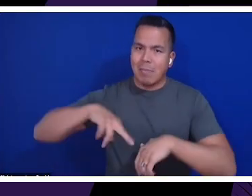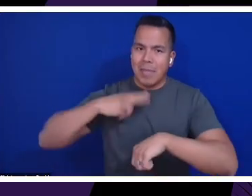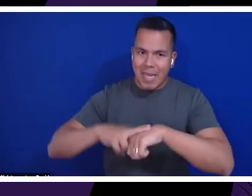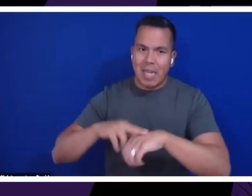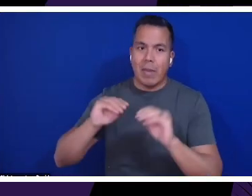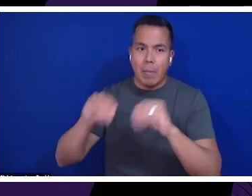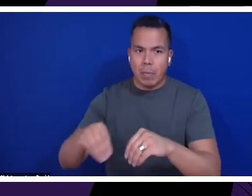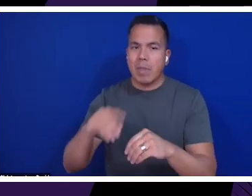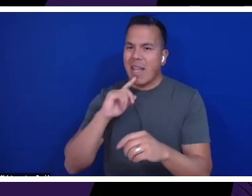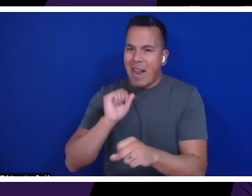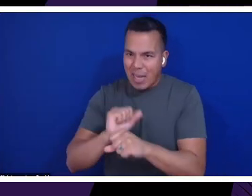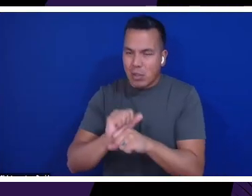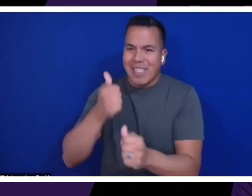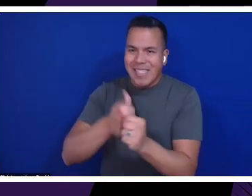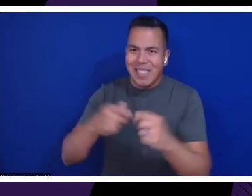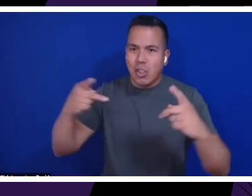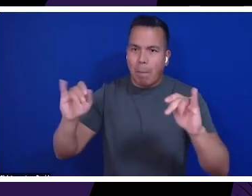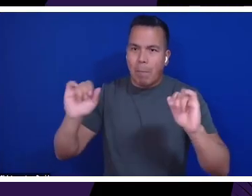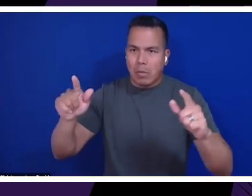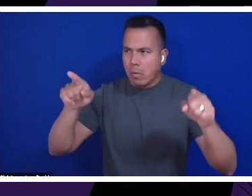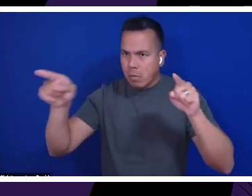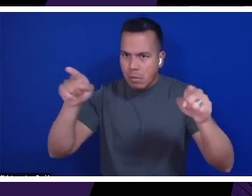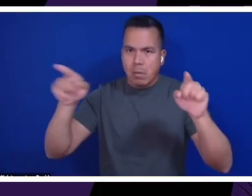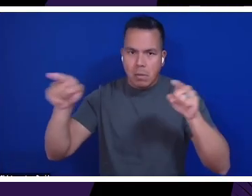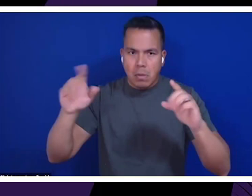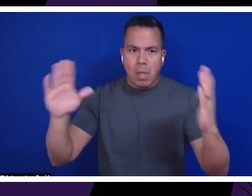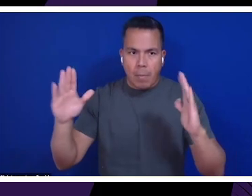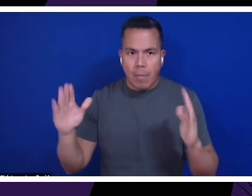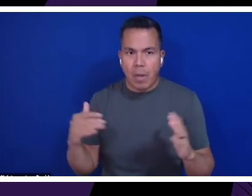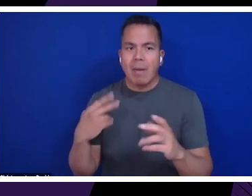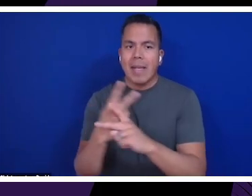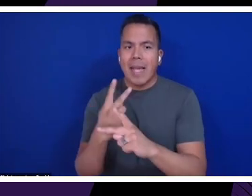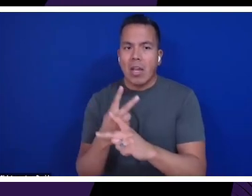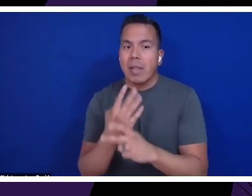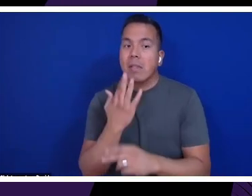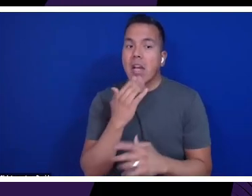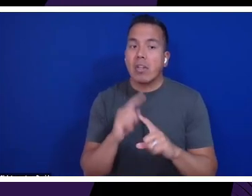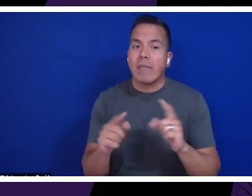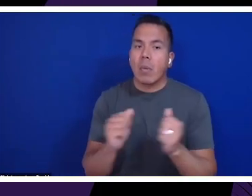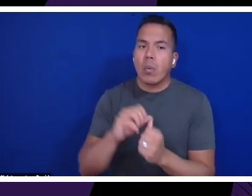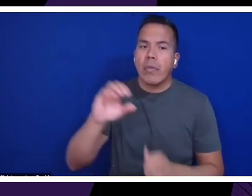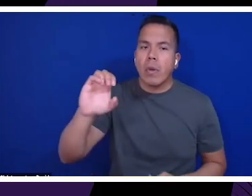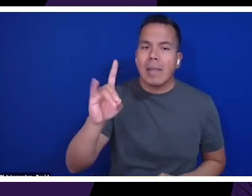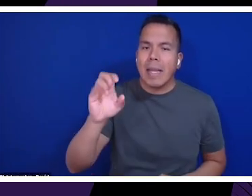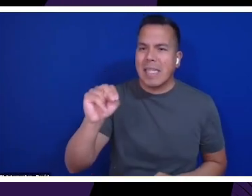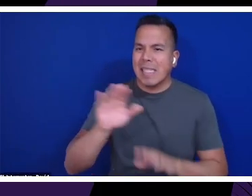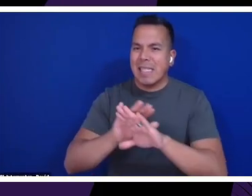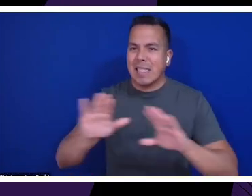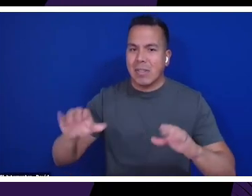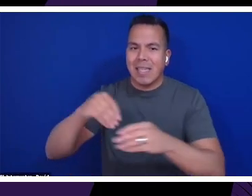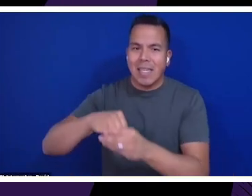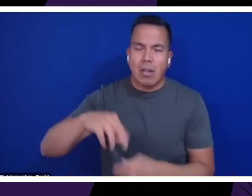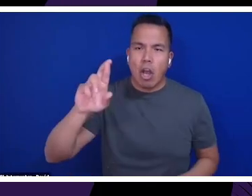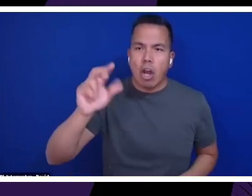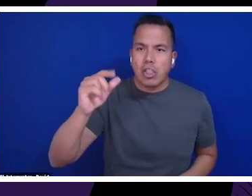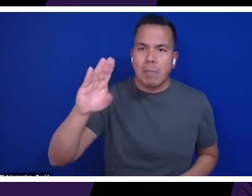pixel by pixel. The algorithm calculates color differences using Euclidean distances in a RGBA color space. That's the square root